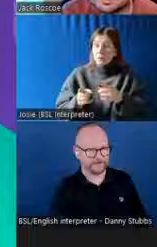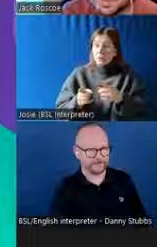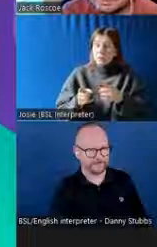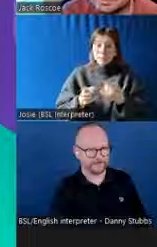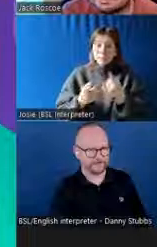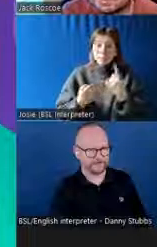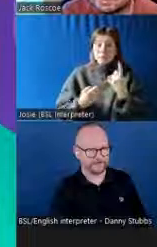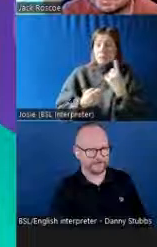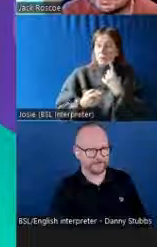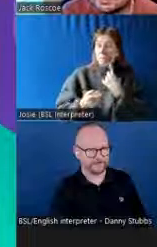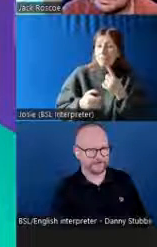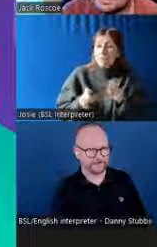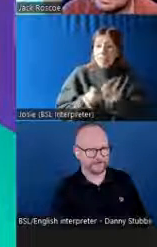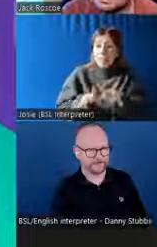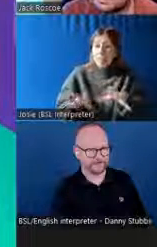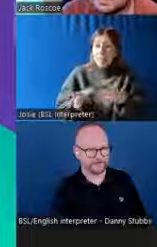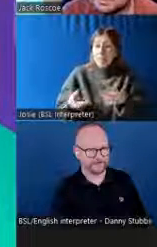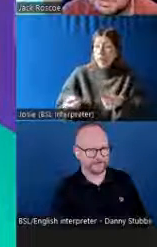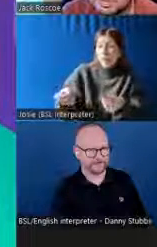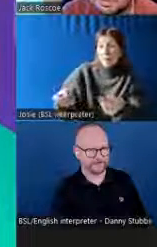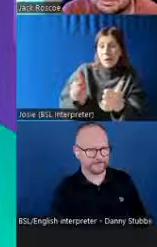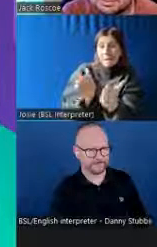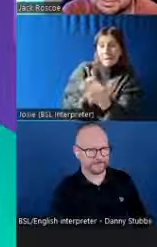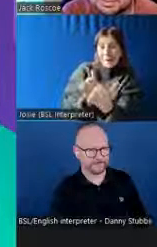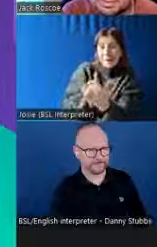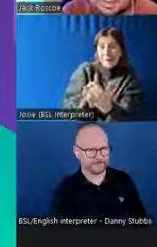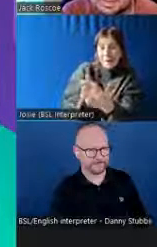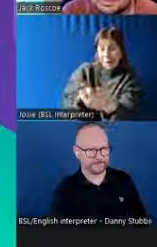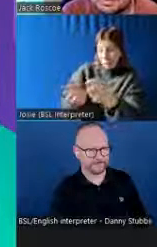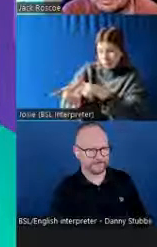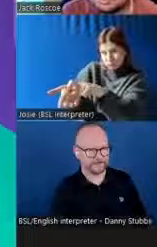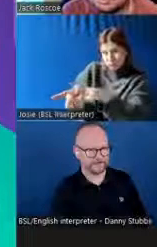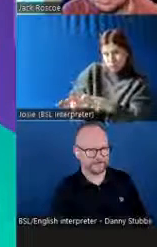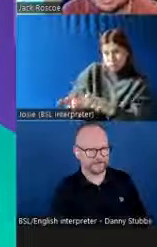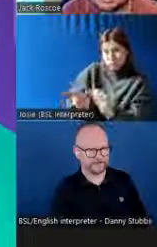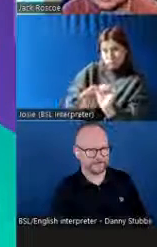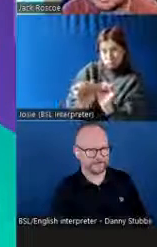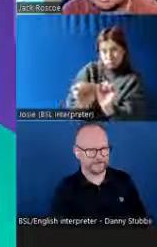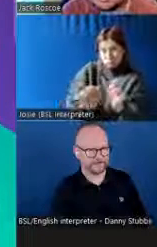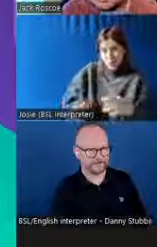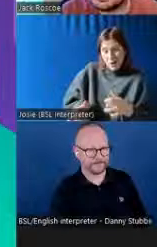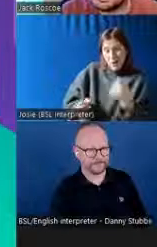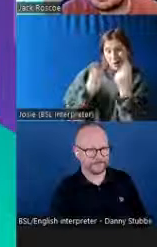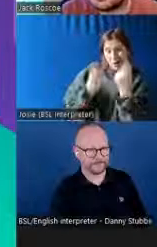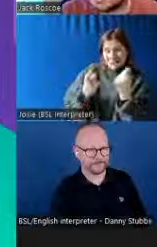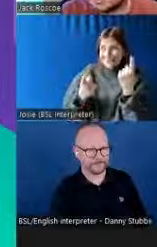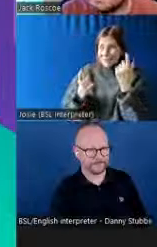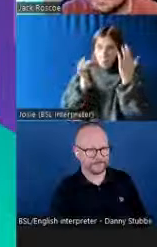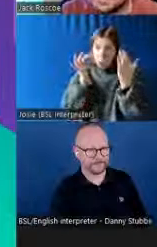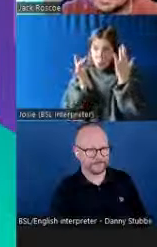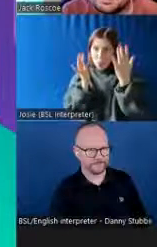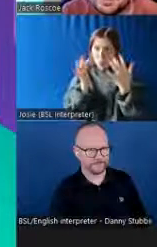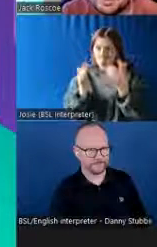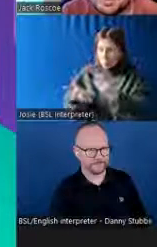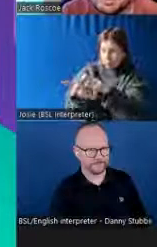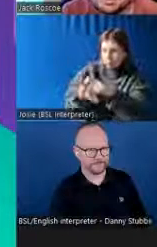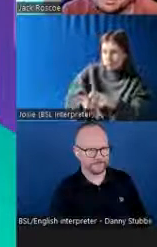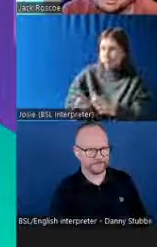a piece of paper to write on and put on a wall to say how they feel, or putting tokens in a box to vote on a key